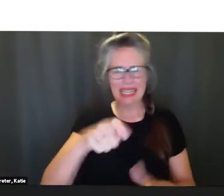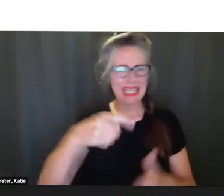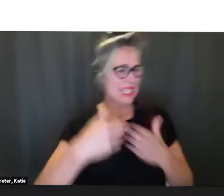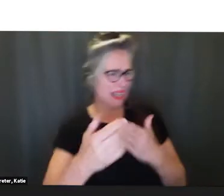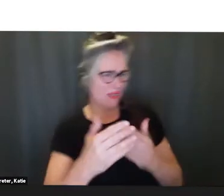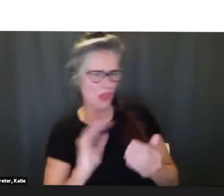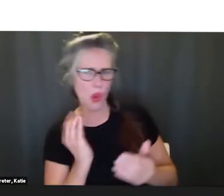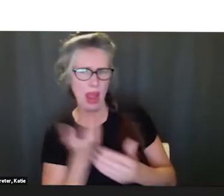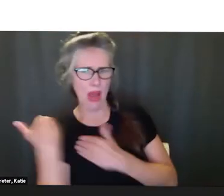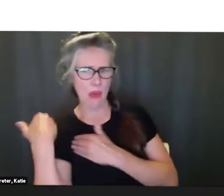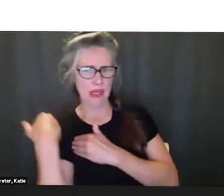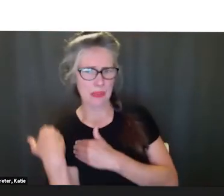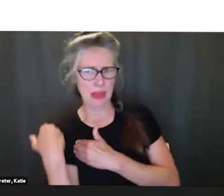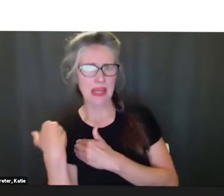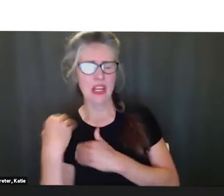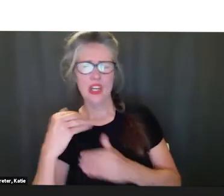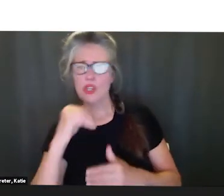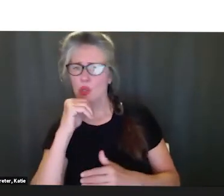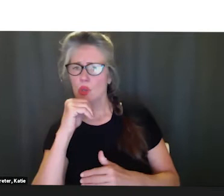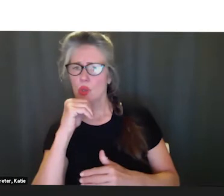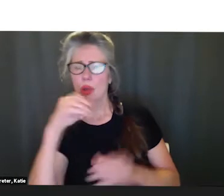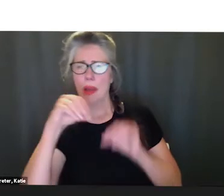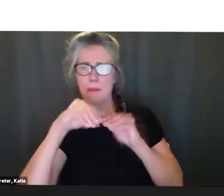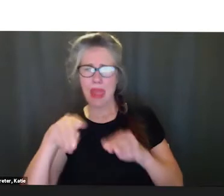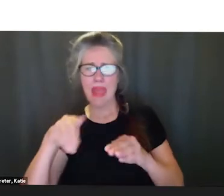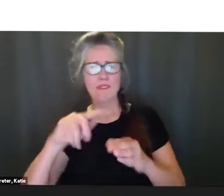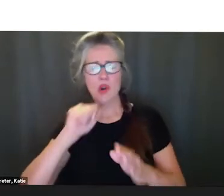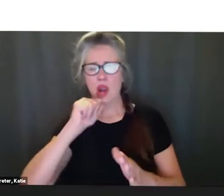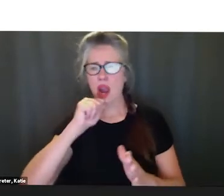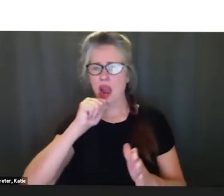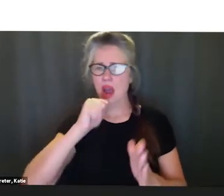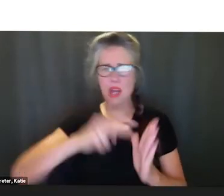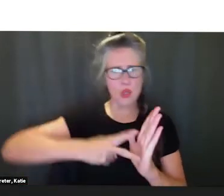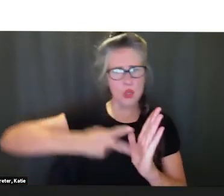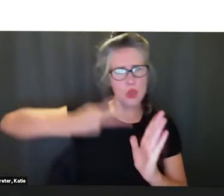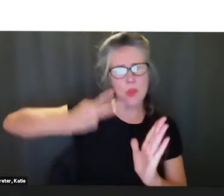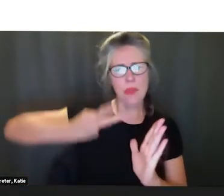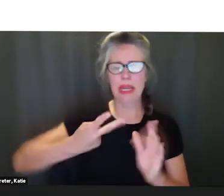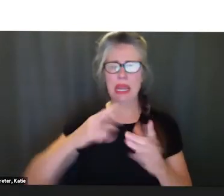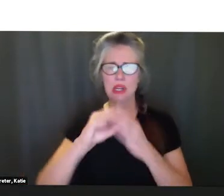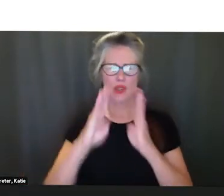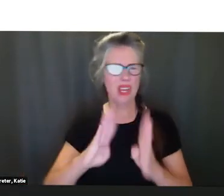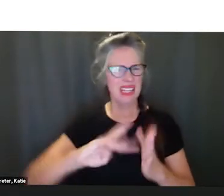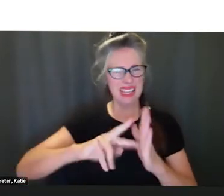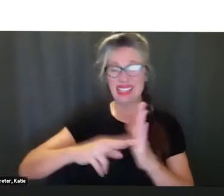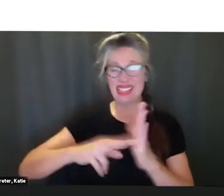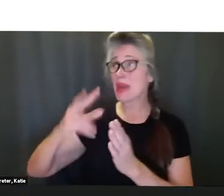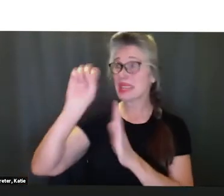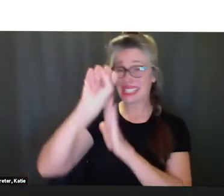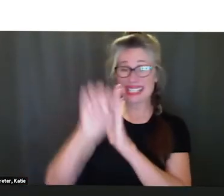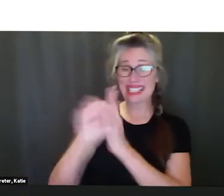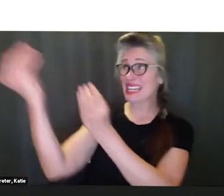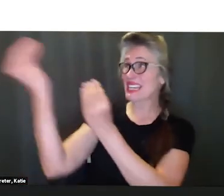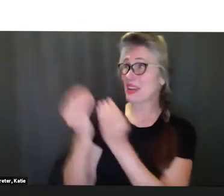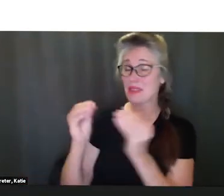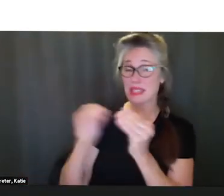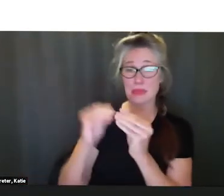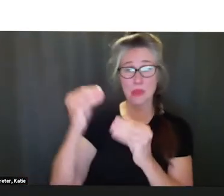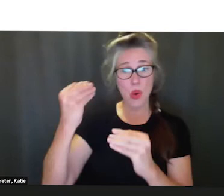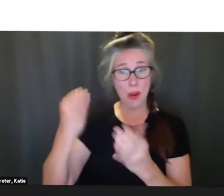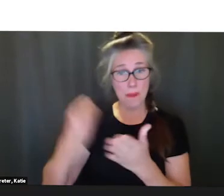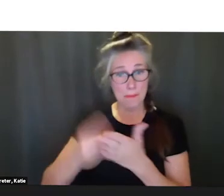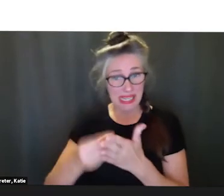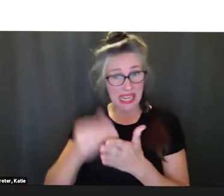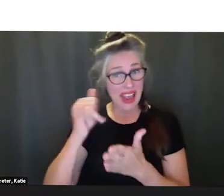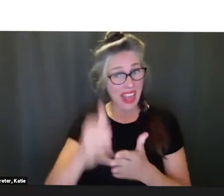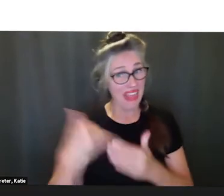to unduplicated pupils grows, doesn't mean that we get additional funding from the state. That obligation is